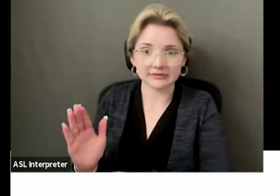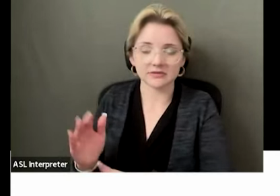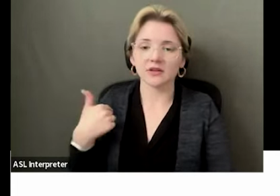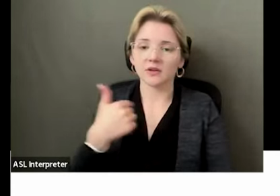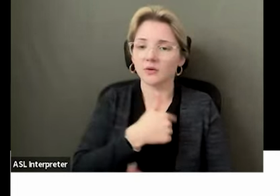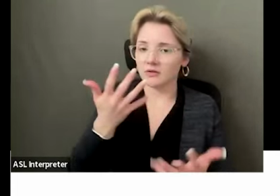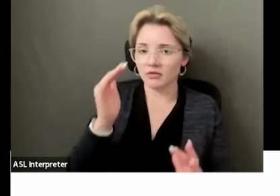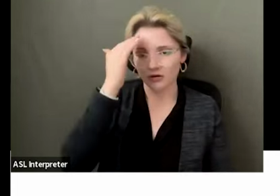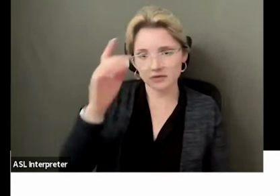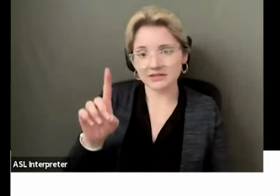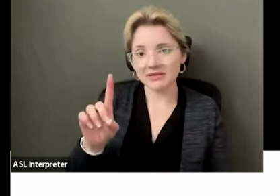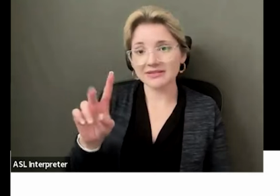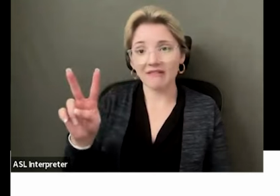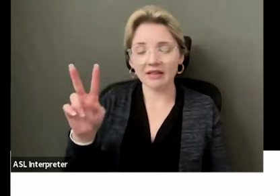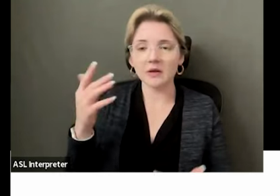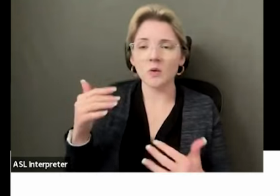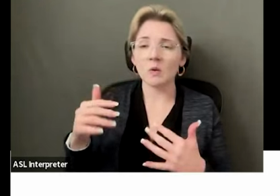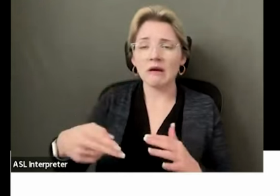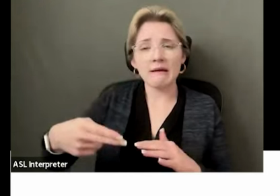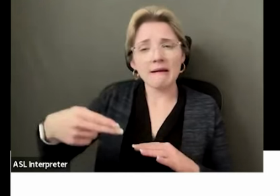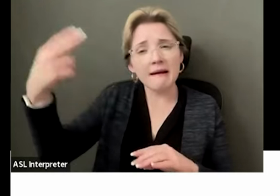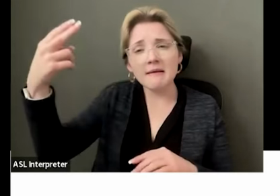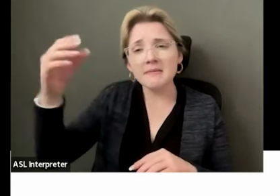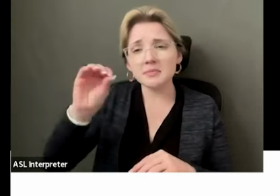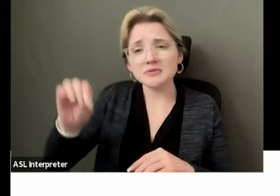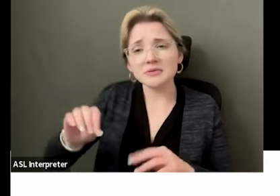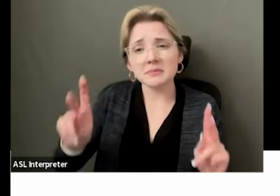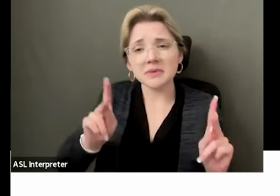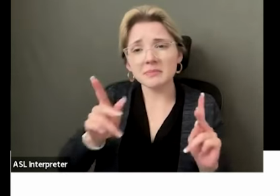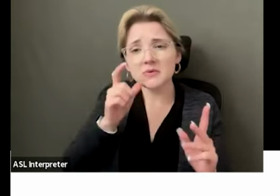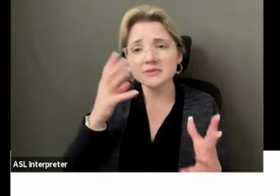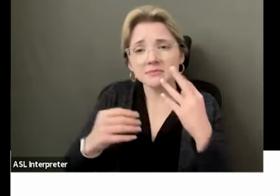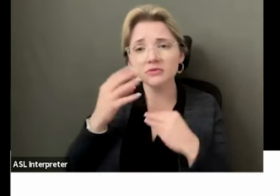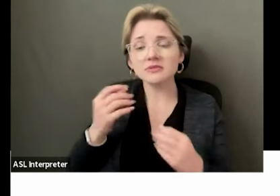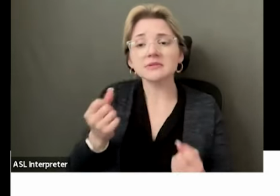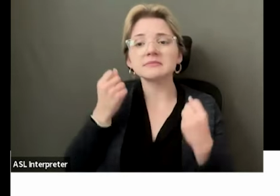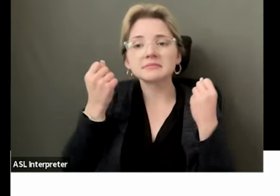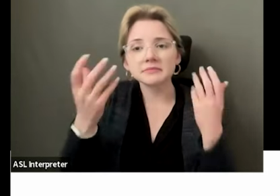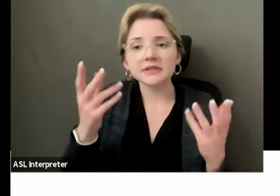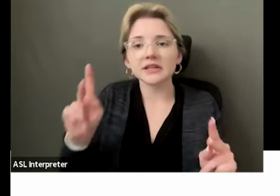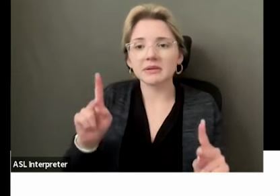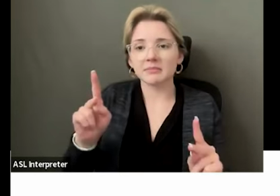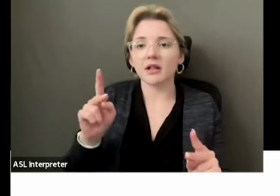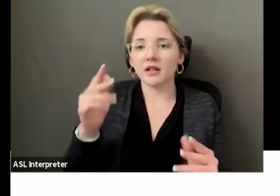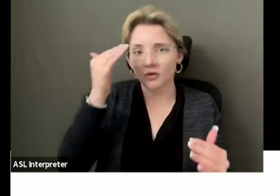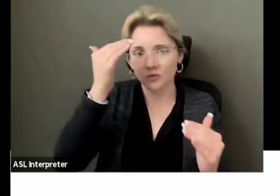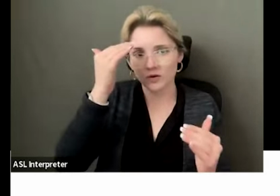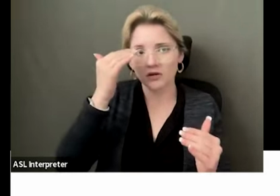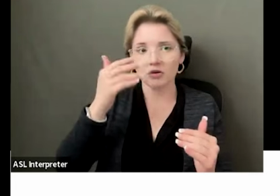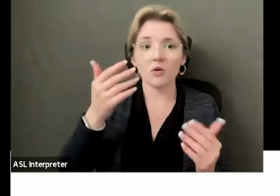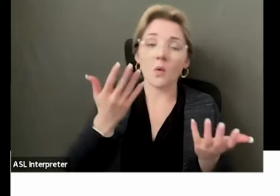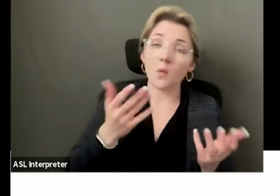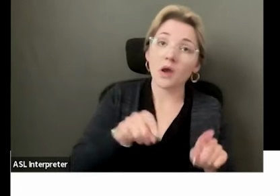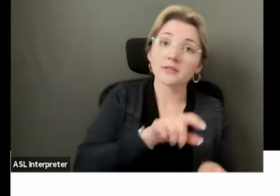domestic violence is pretty high up there. A lot of people know what domestic violence is, but a lot of people aren't aware that they have rights as a sexual assault